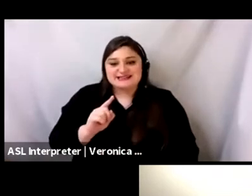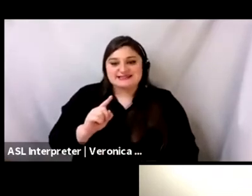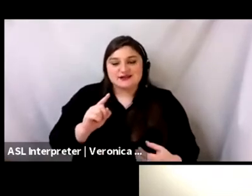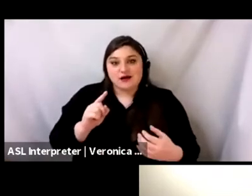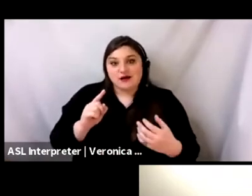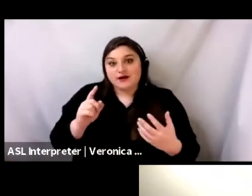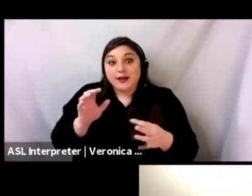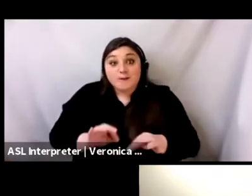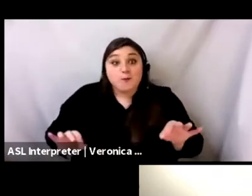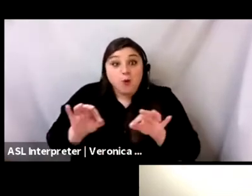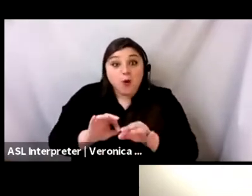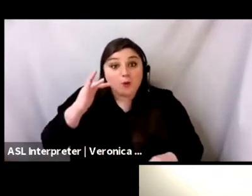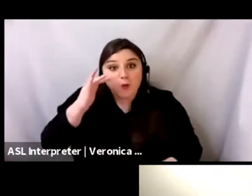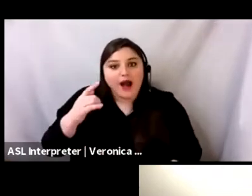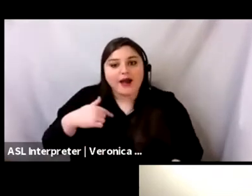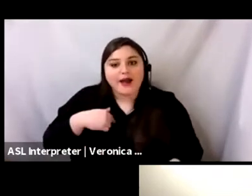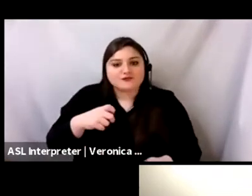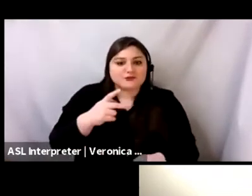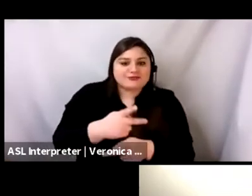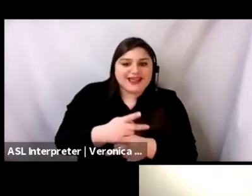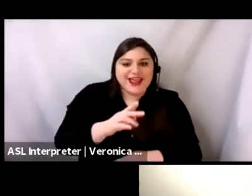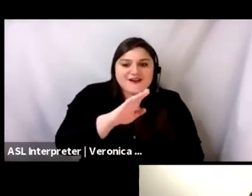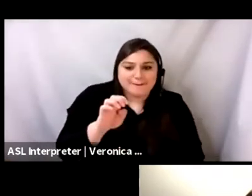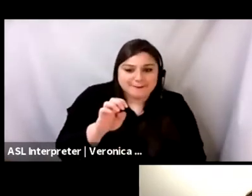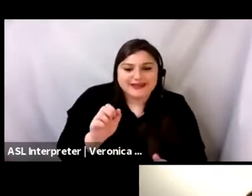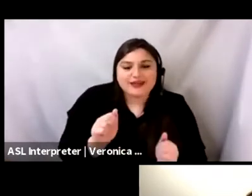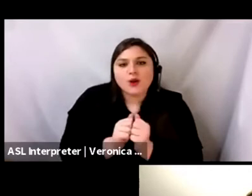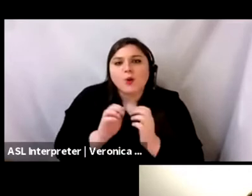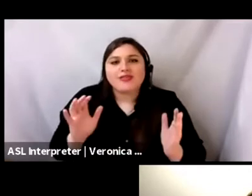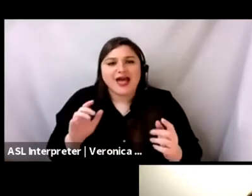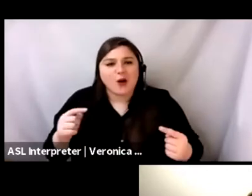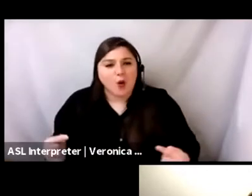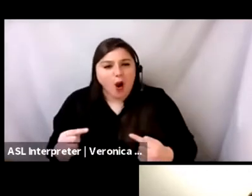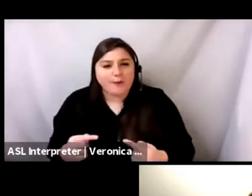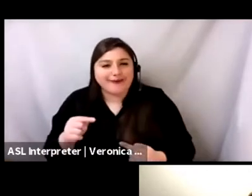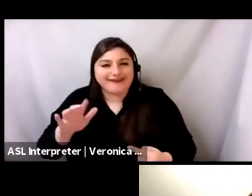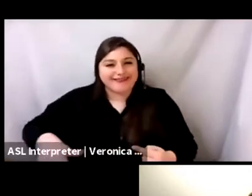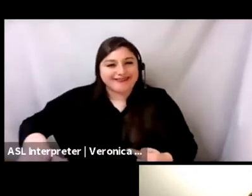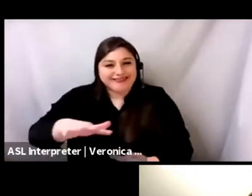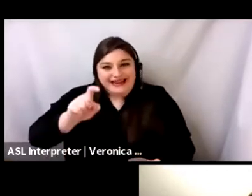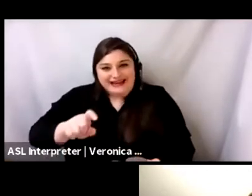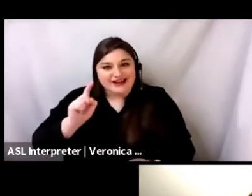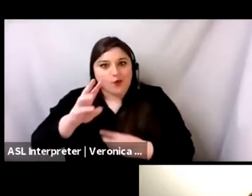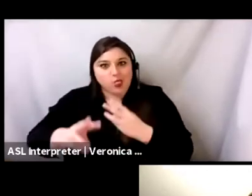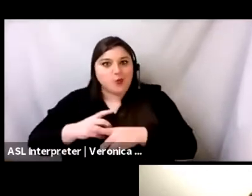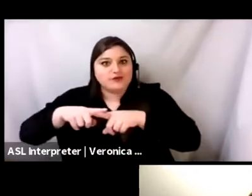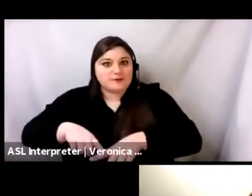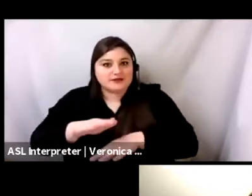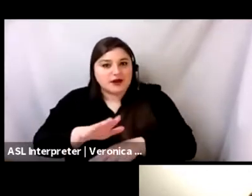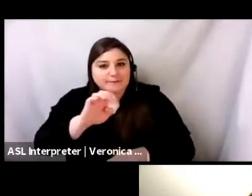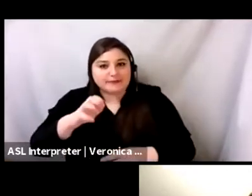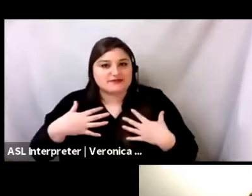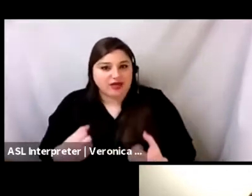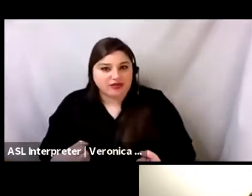worlds beforehand. So what we're trying to do with the intimacy machine is center the question of intimacy that beekeepers